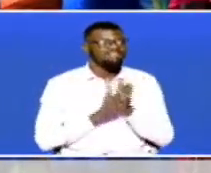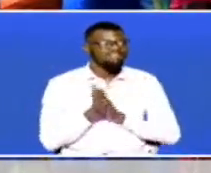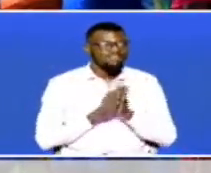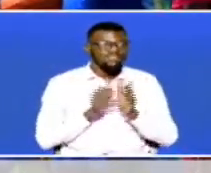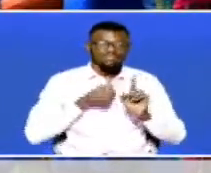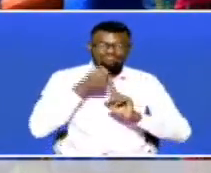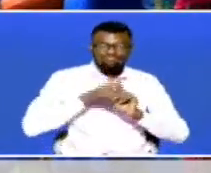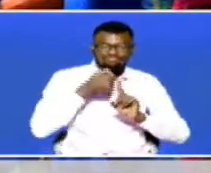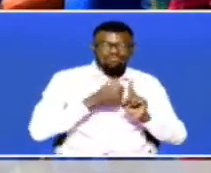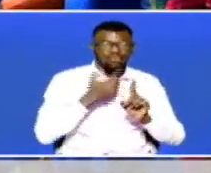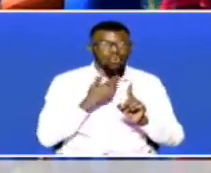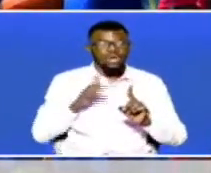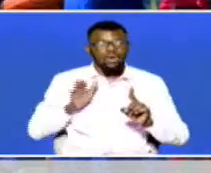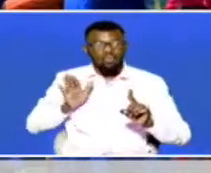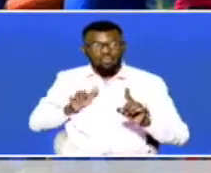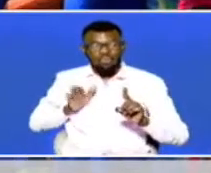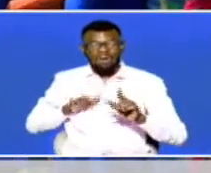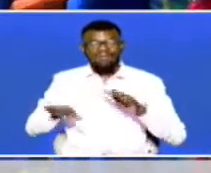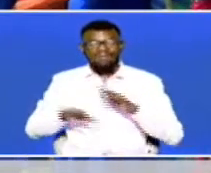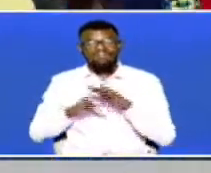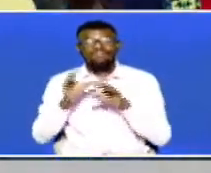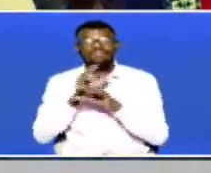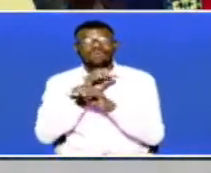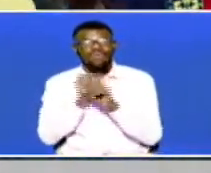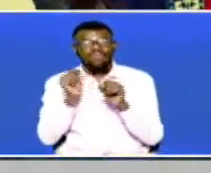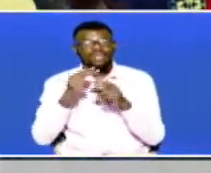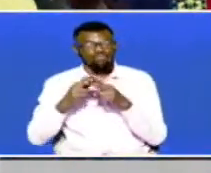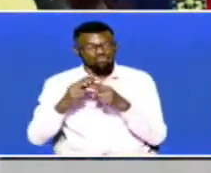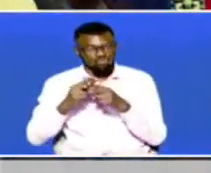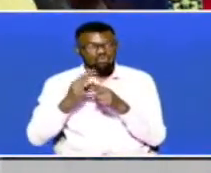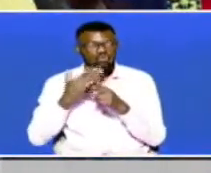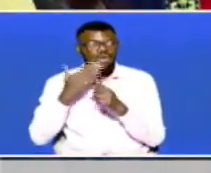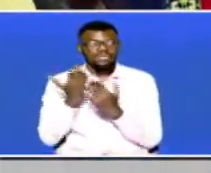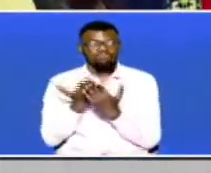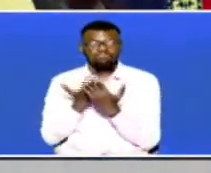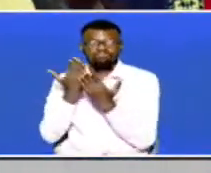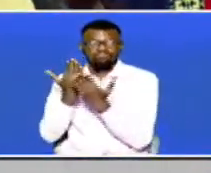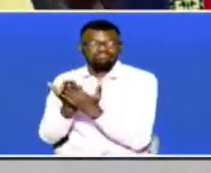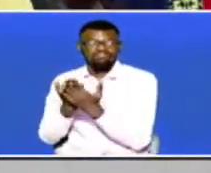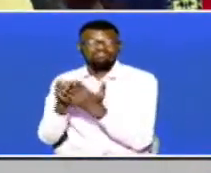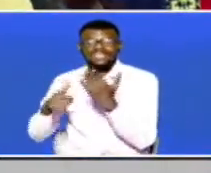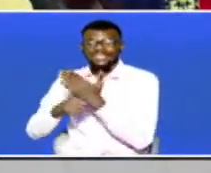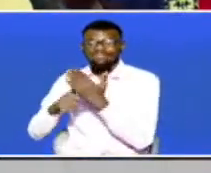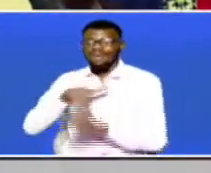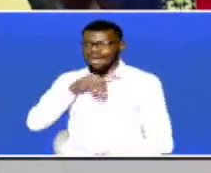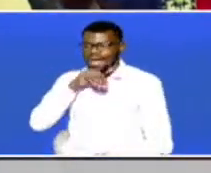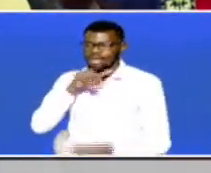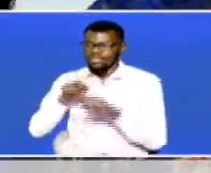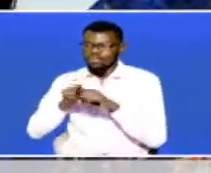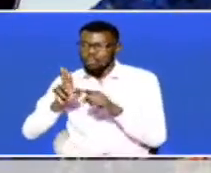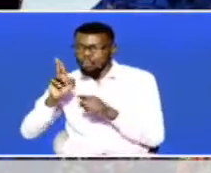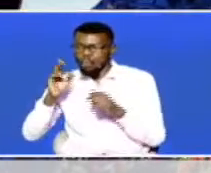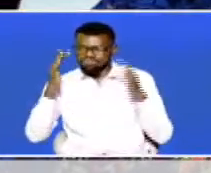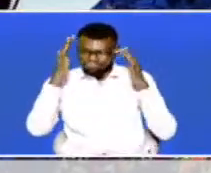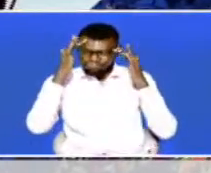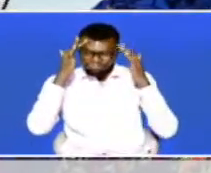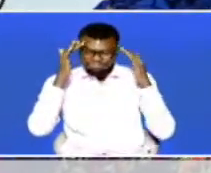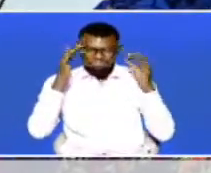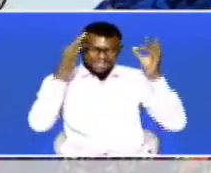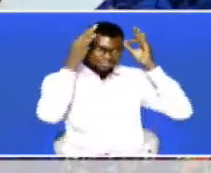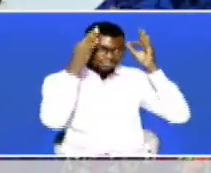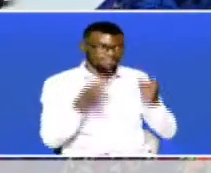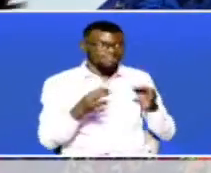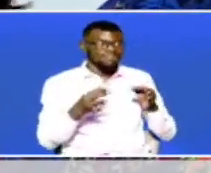Raila and say they will soon forward the names to the former Prime Minister and President Uhuru Kenyatta for consideration. As you know, there